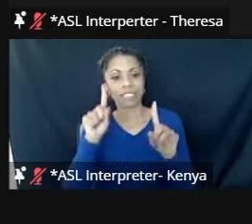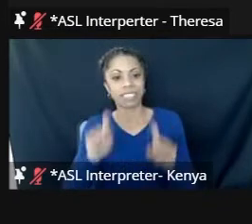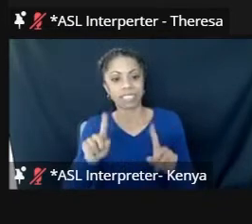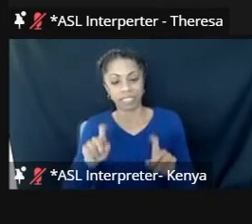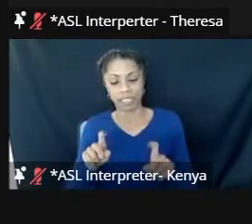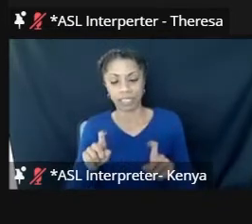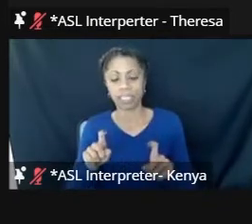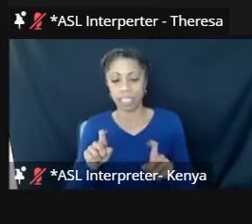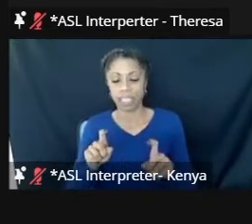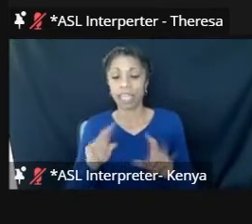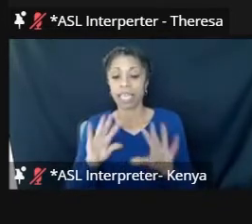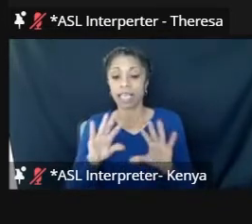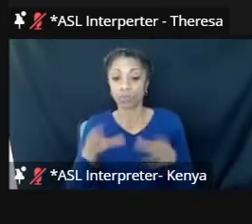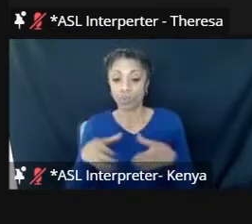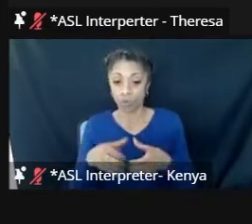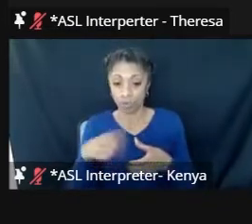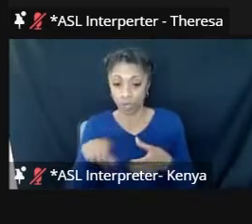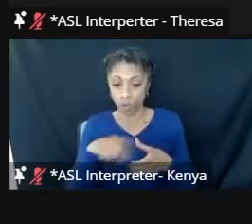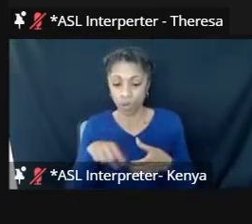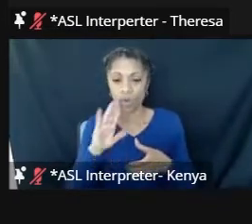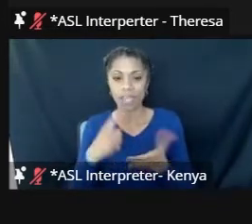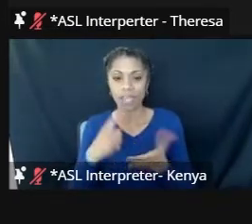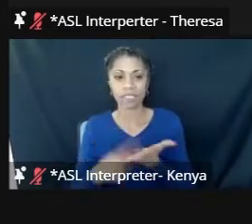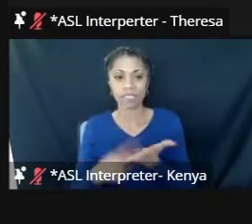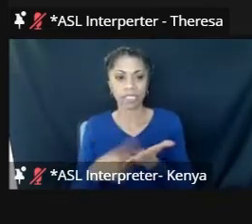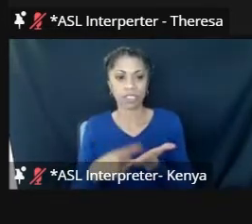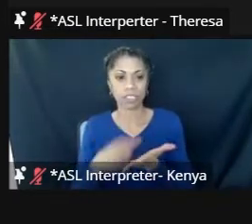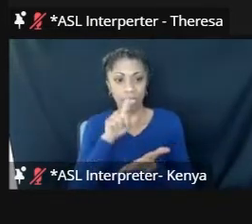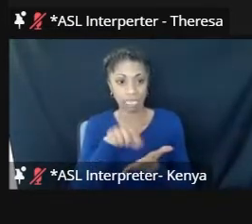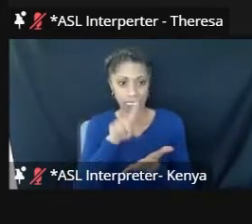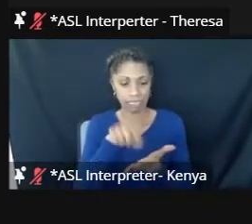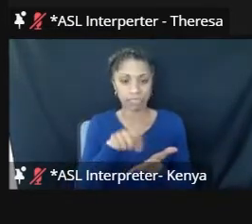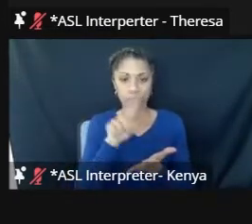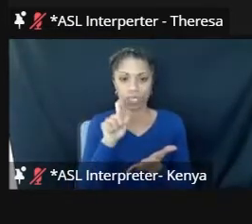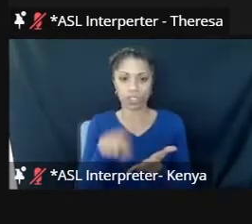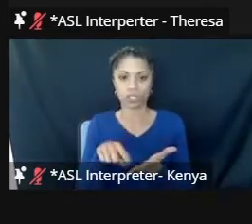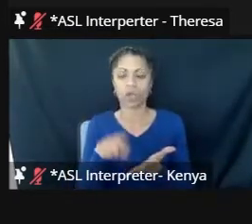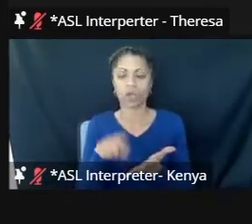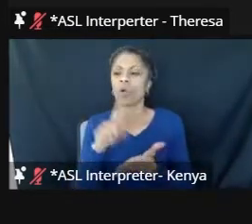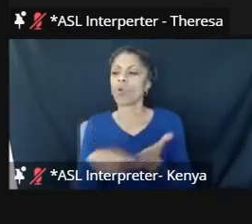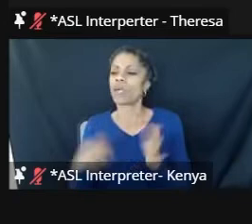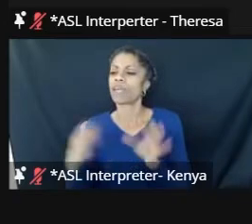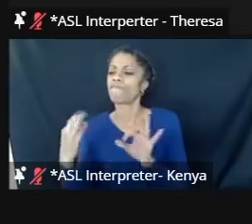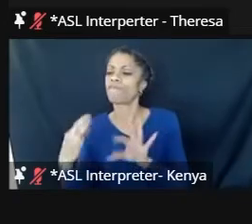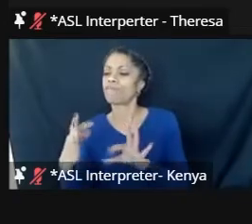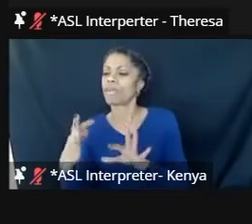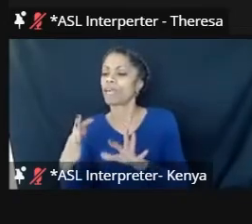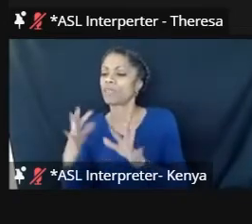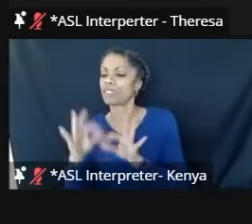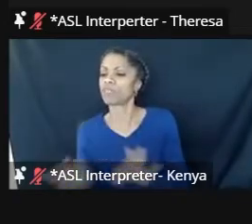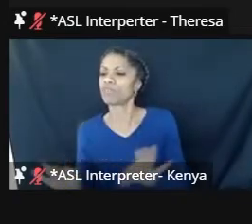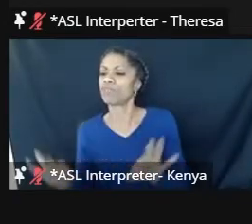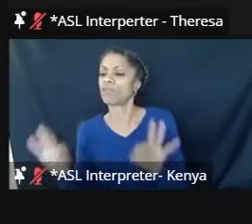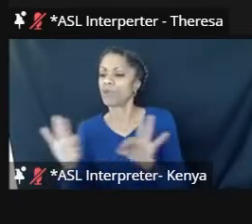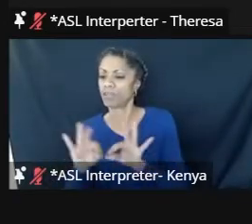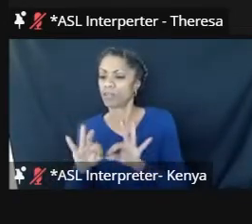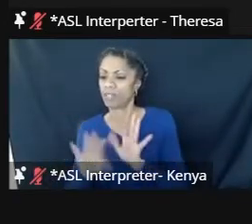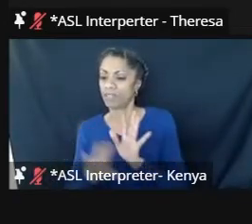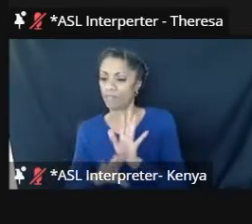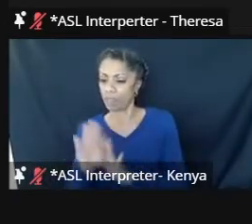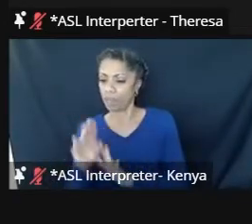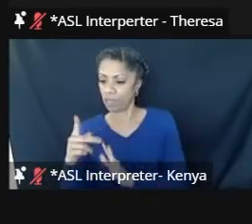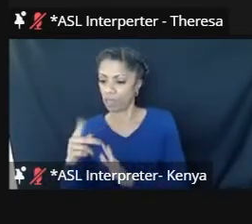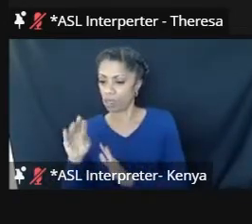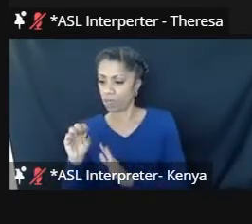discussion about these 3 questions. First, what feedback has been most important in the development of your prototype?